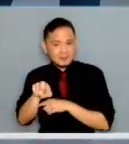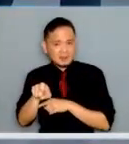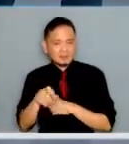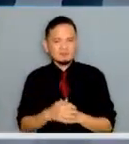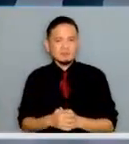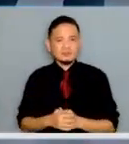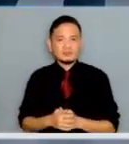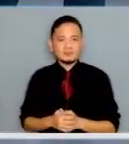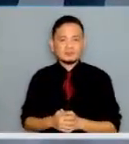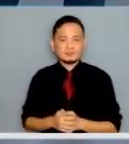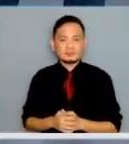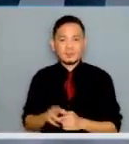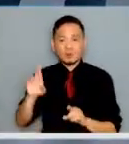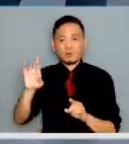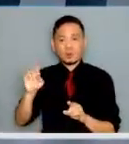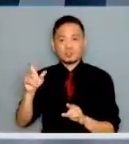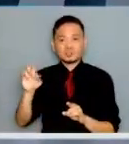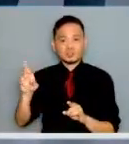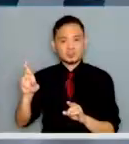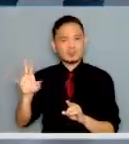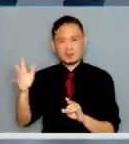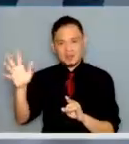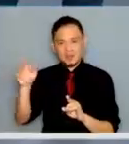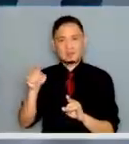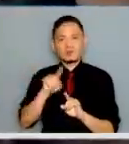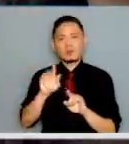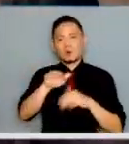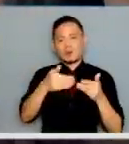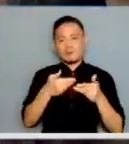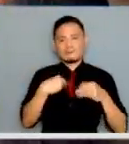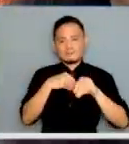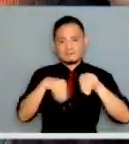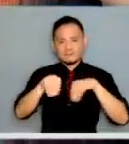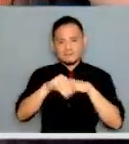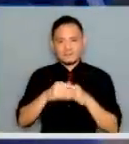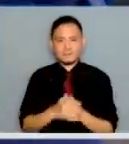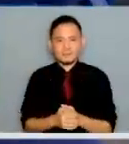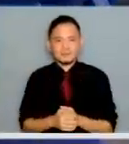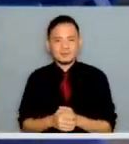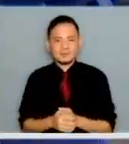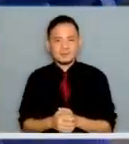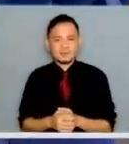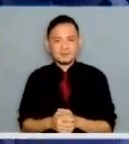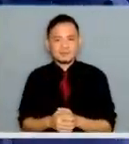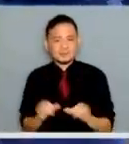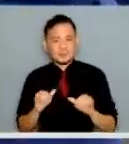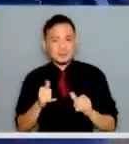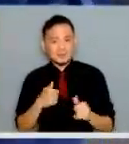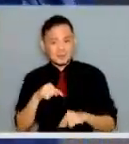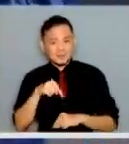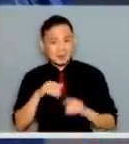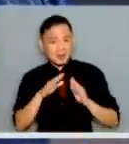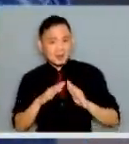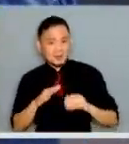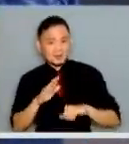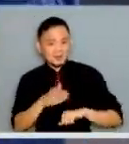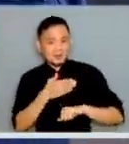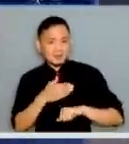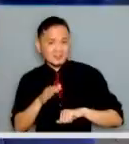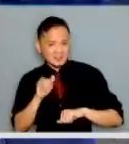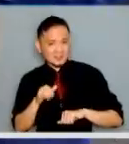So, but everyone else pretty much tama has tama ba yung kanta, live in my house, I'll be your shelter. Dito yung the best. Who's singing that